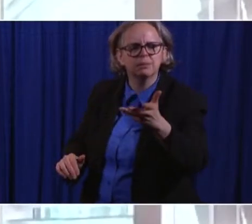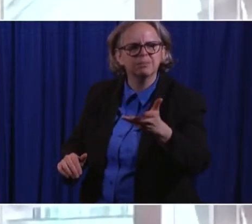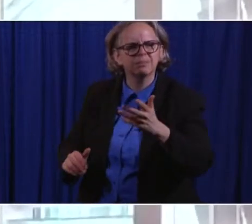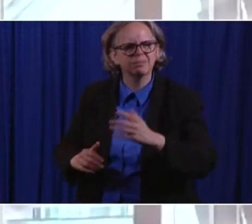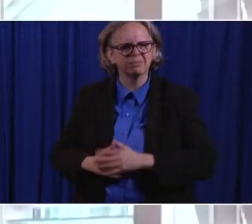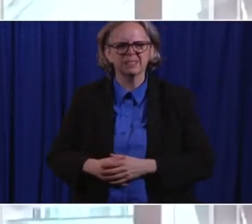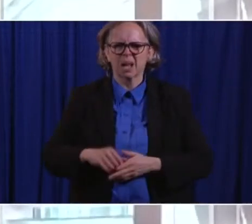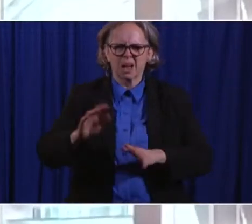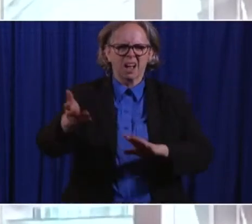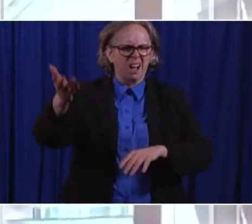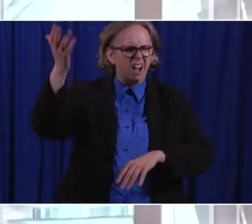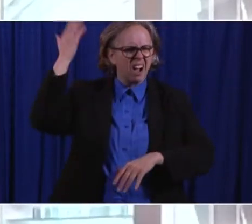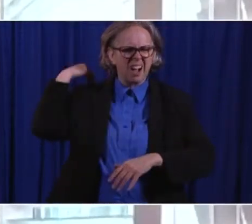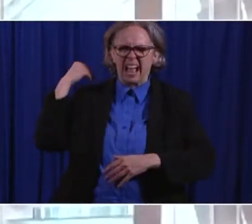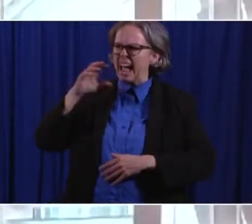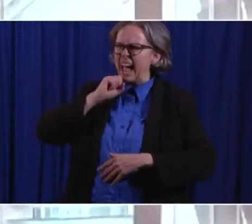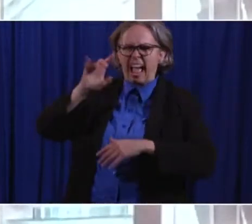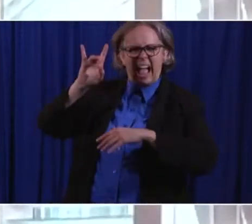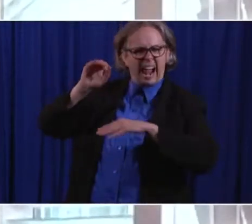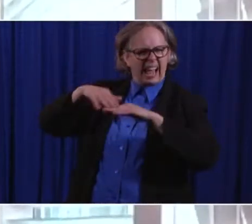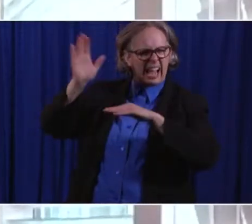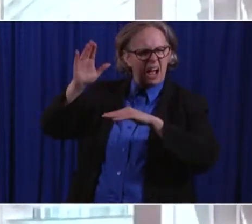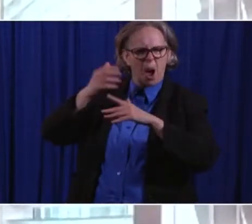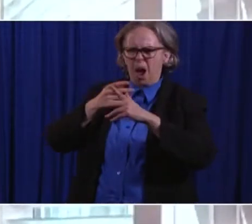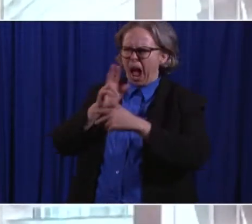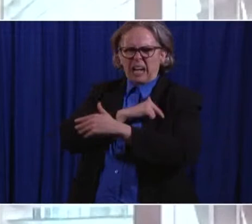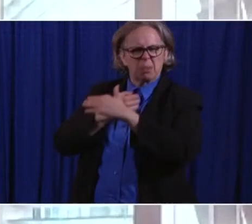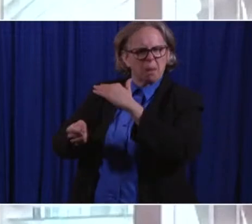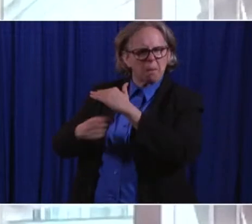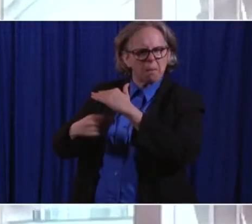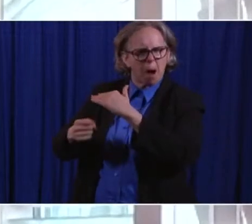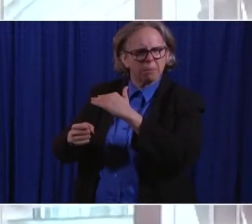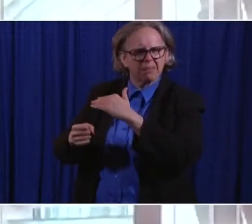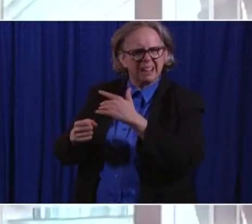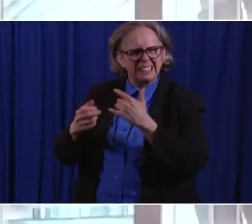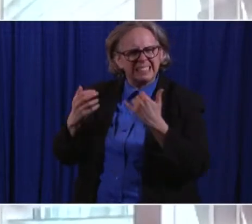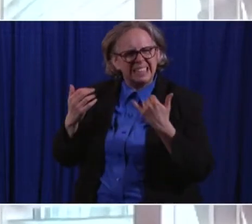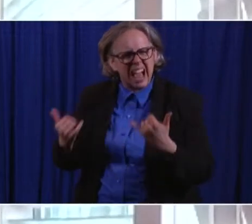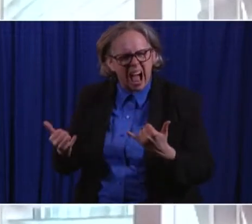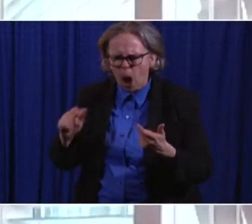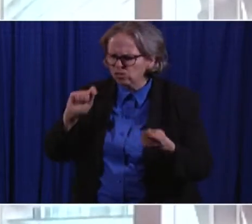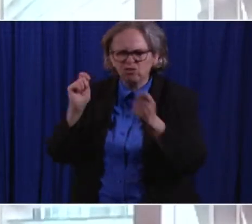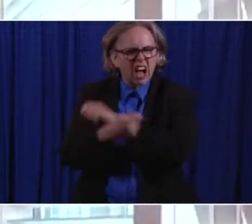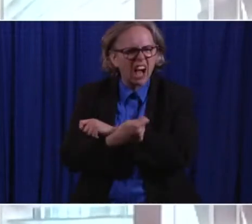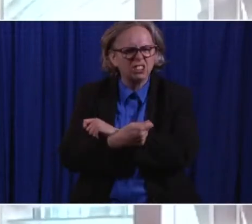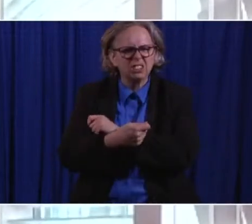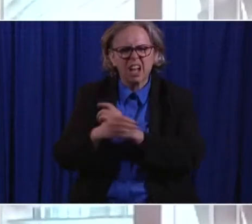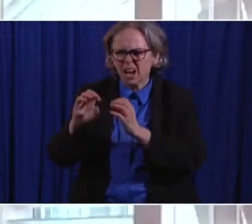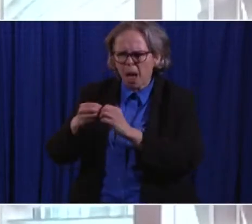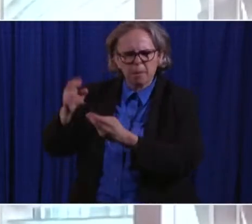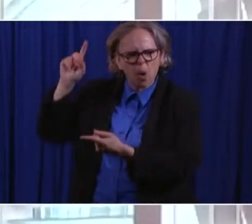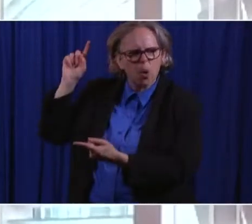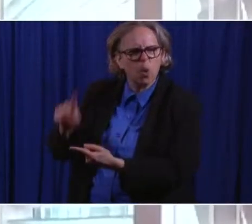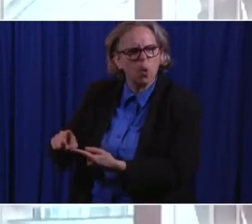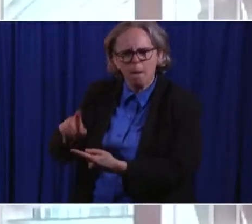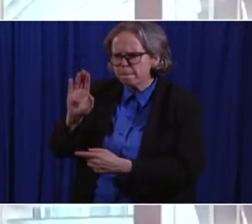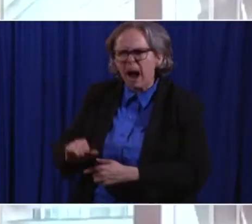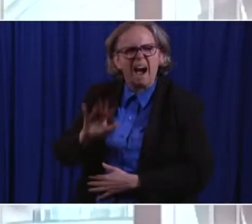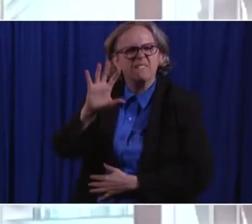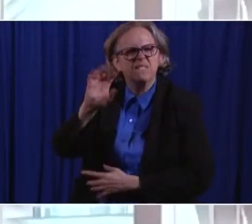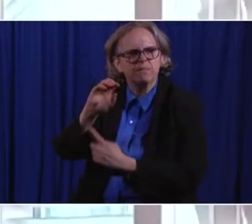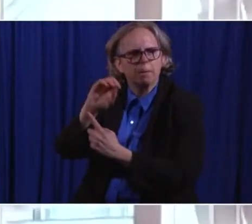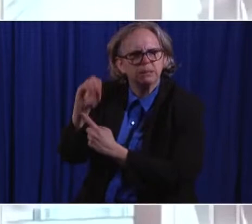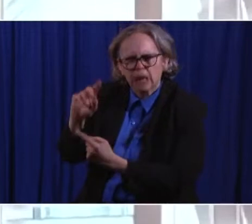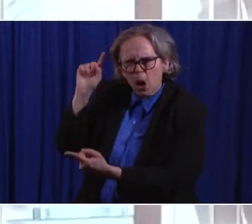80 drop almost in half. And as we then go down to the group